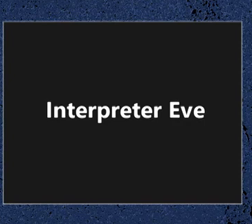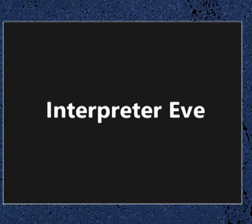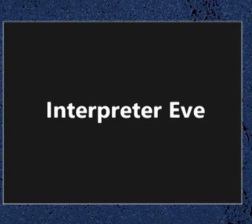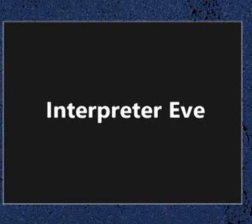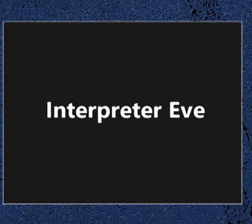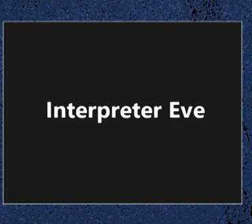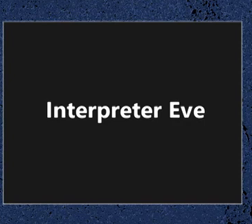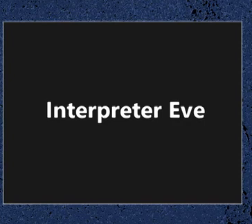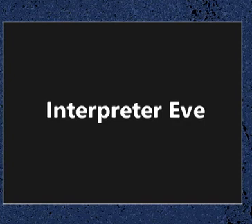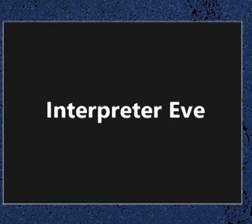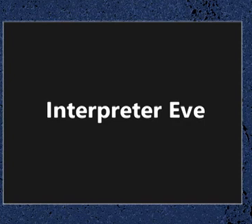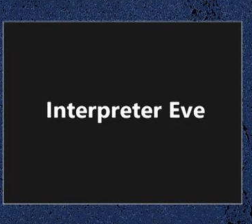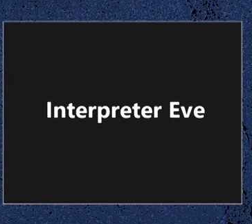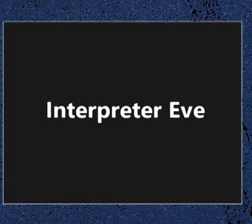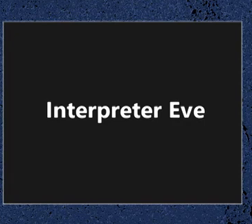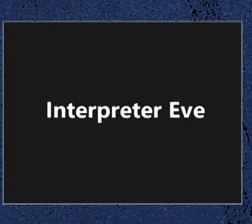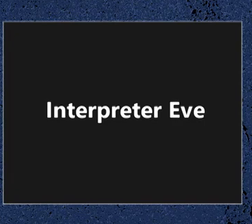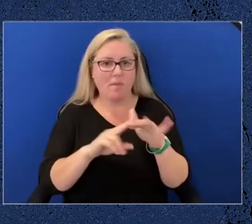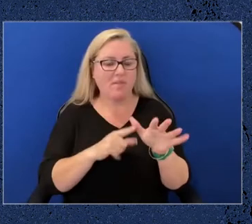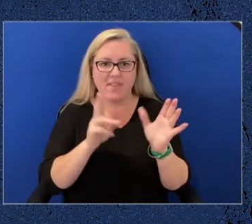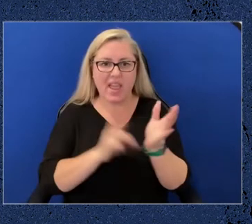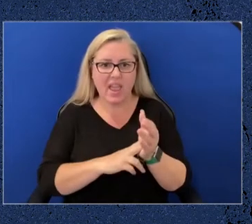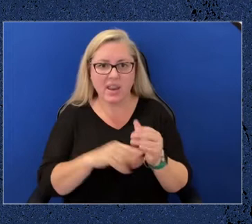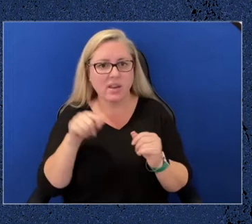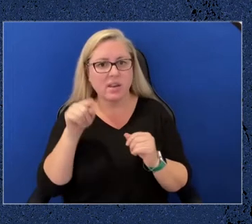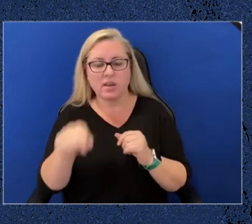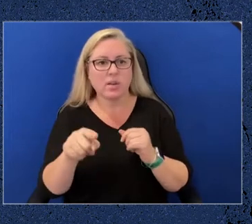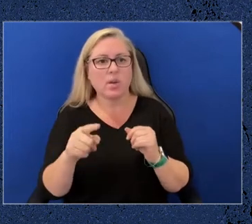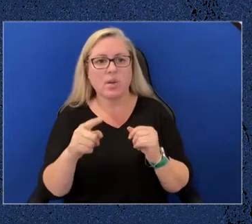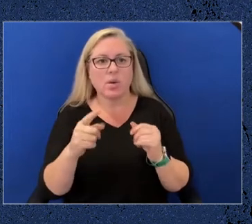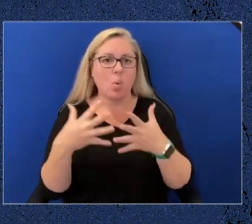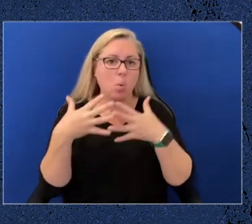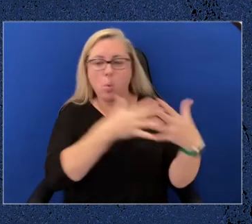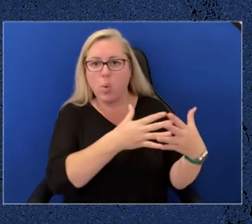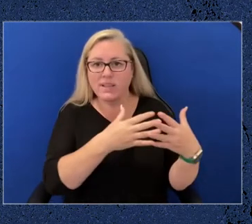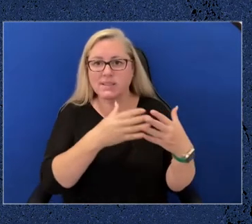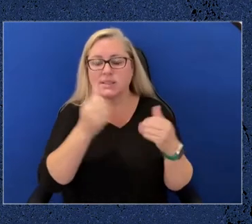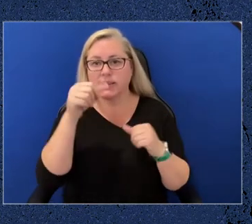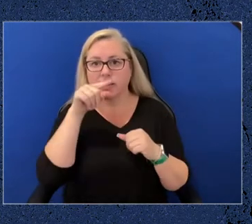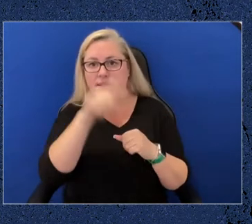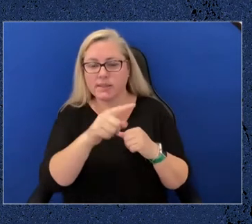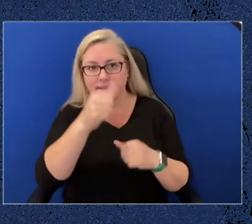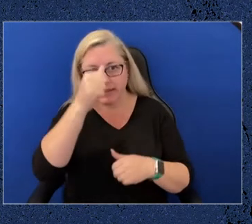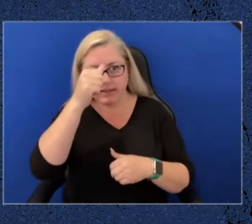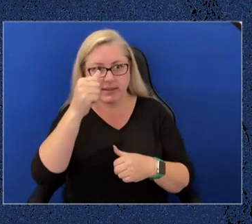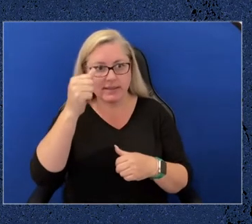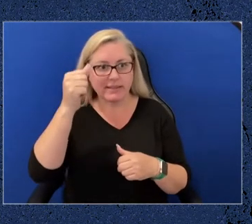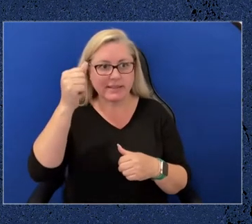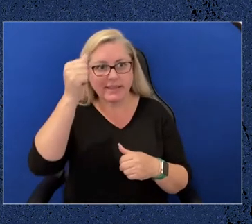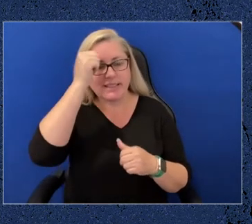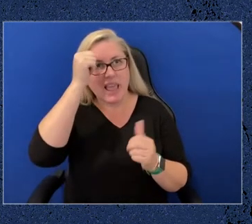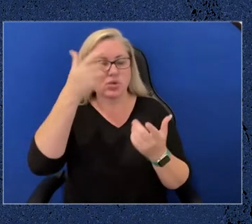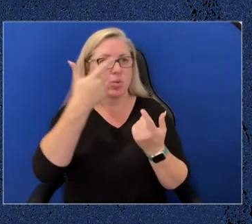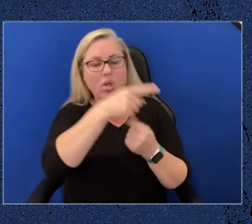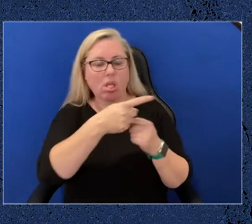No, I'm not a fan of putting Western intellectual protocols over Indigenous knowledge, which is not to say that I don't think there